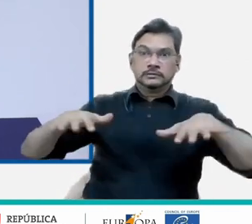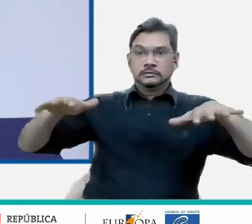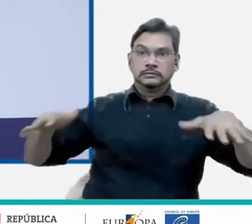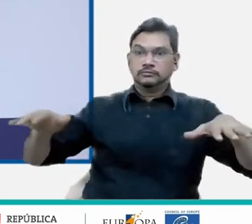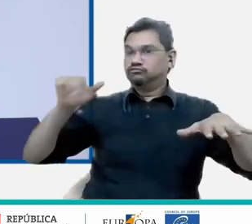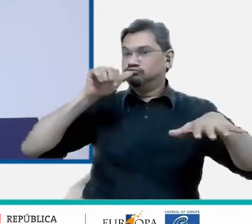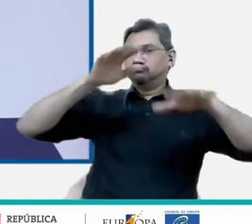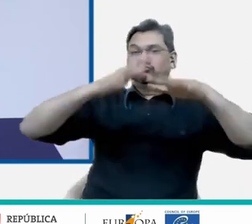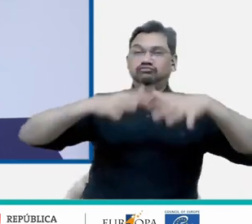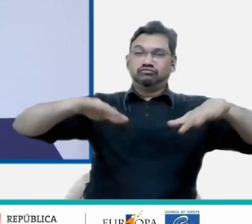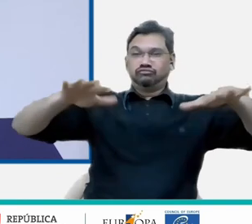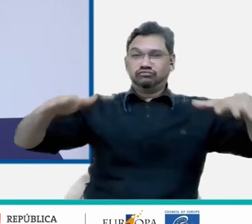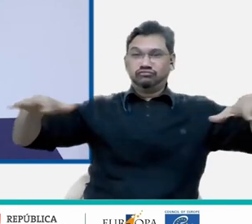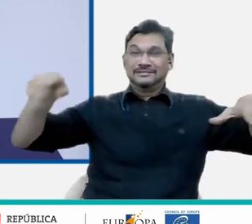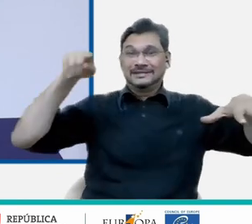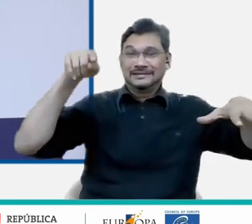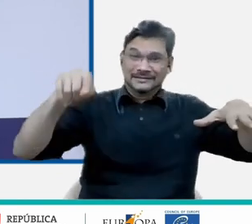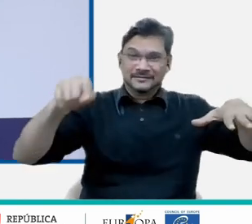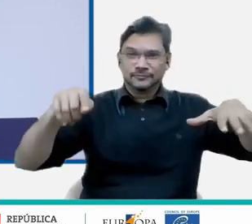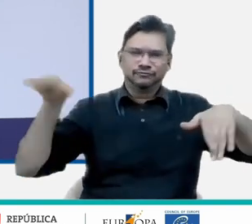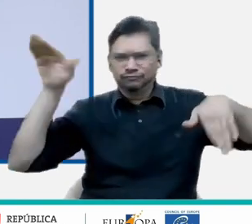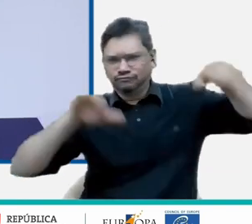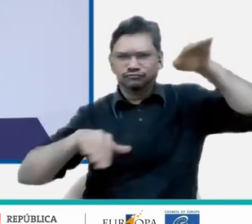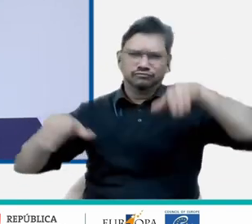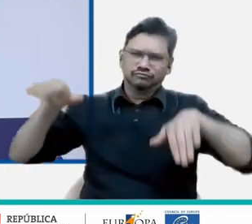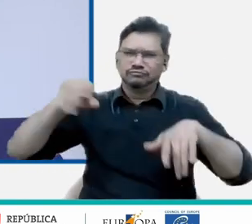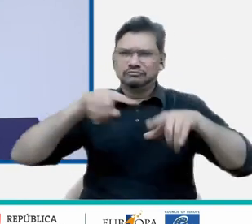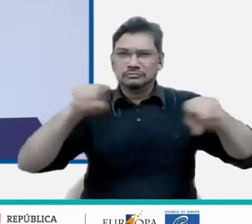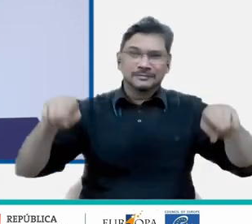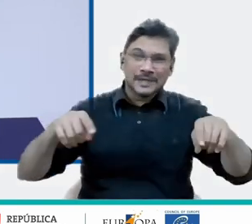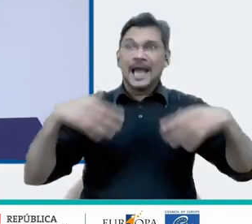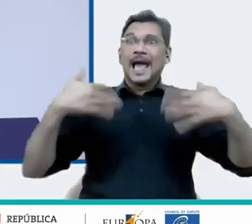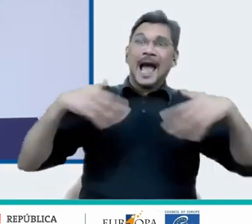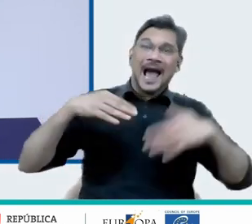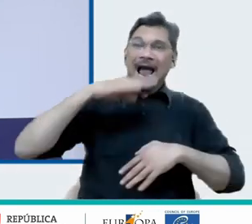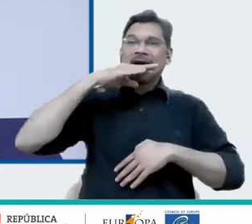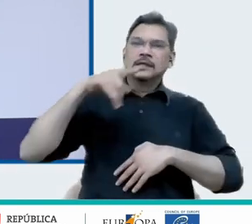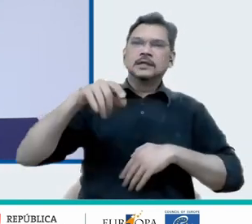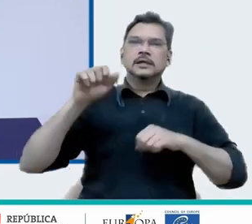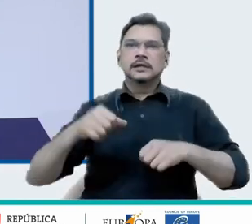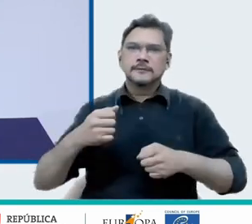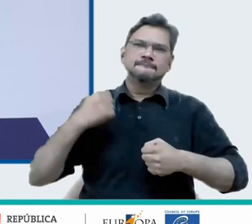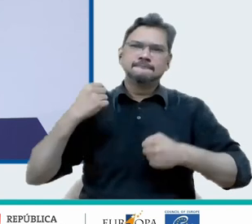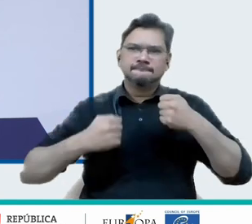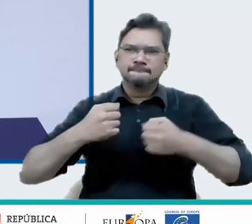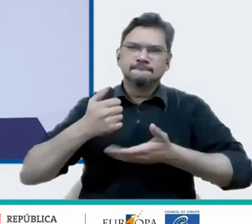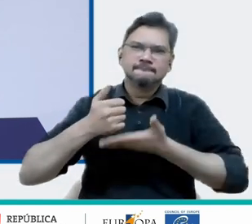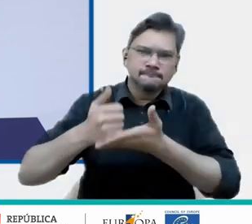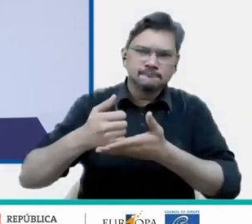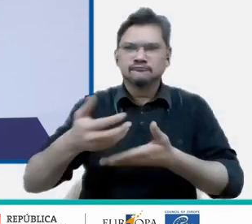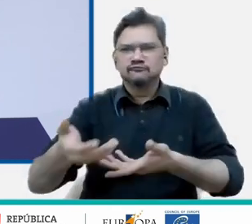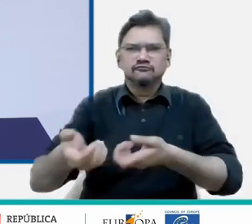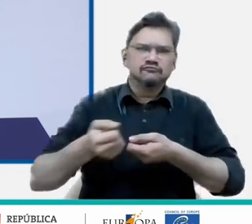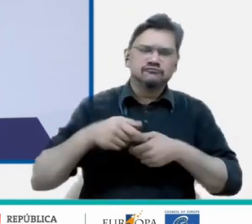coast overthrowing, and raise awareness of all those who seek the beaches of Matosinhos on their